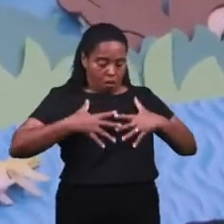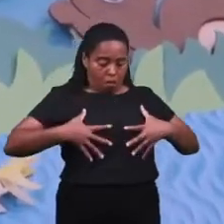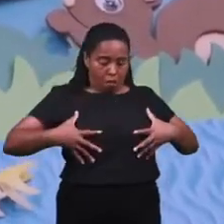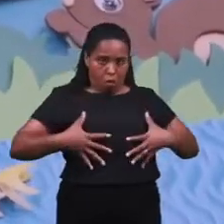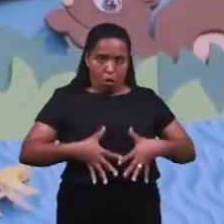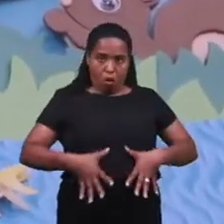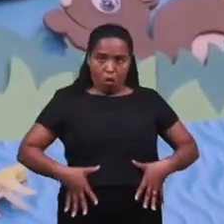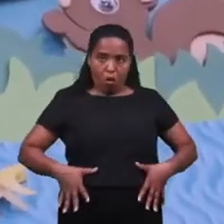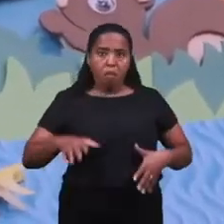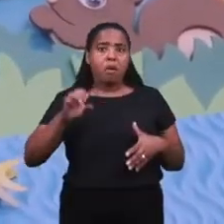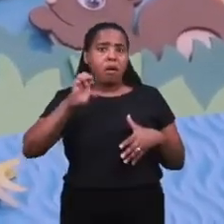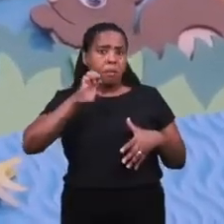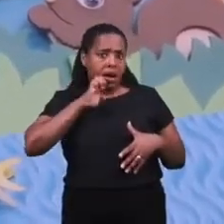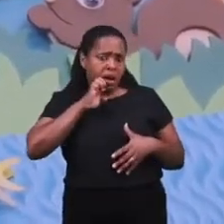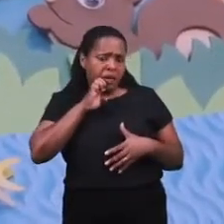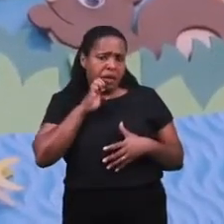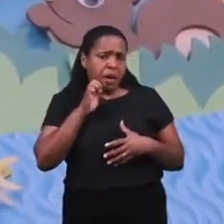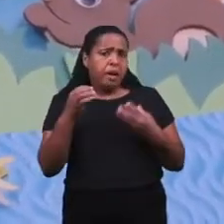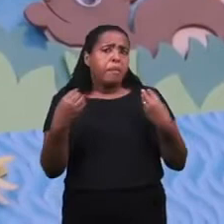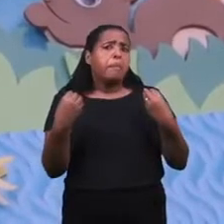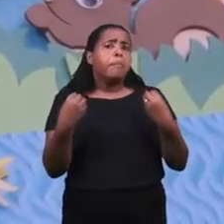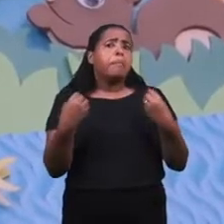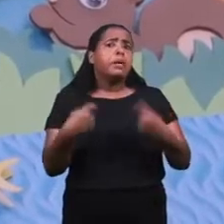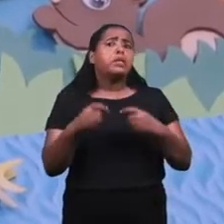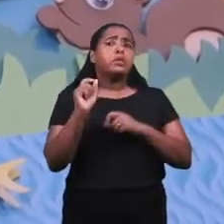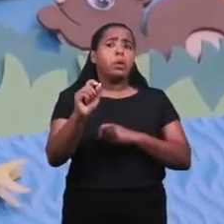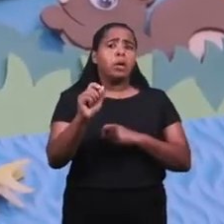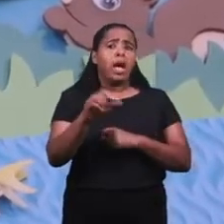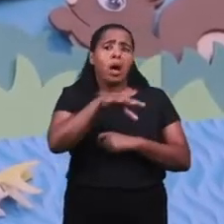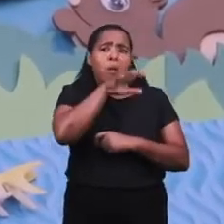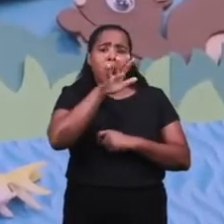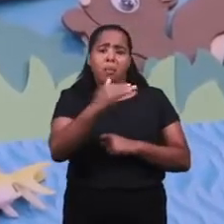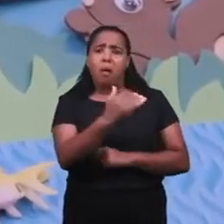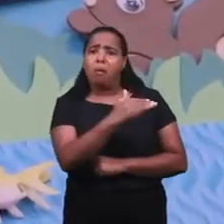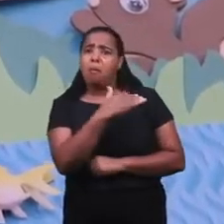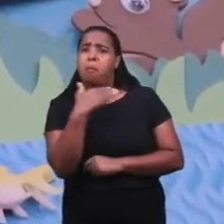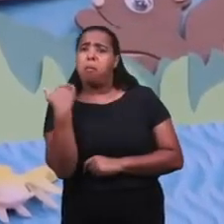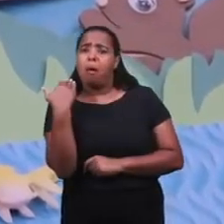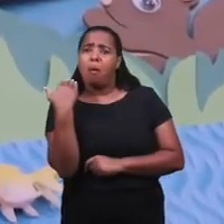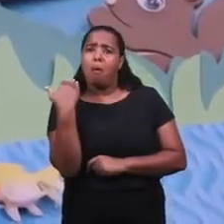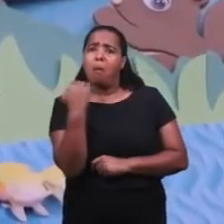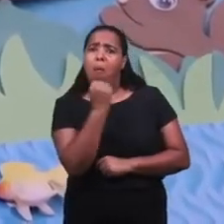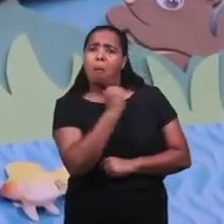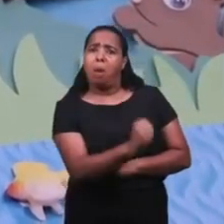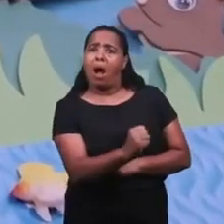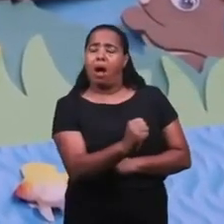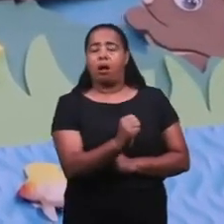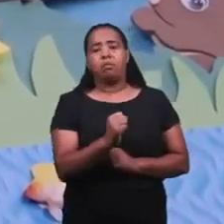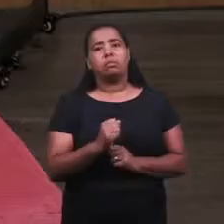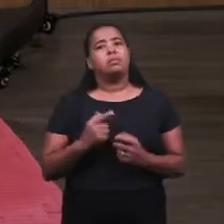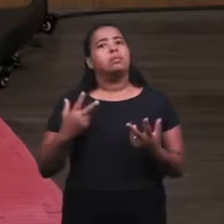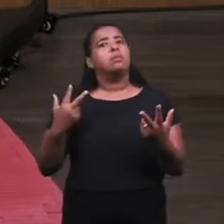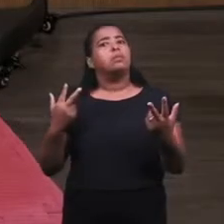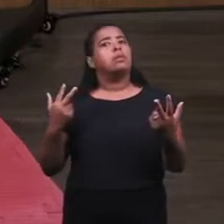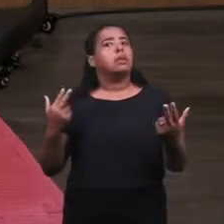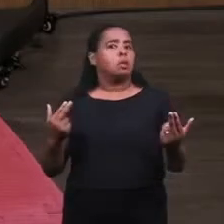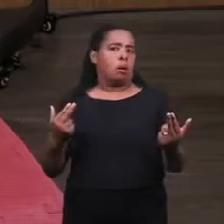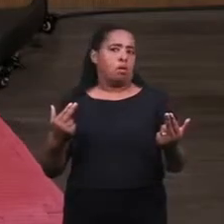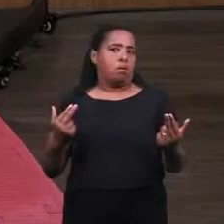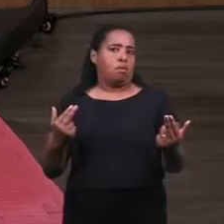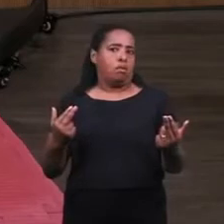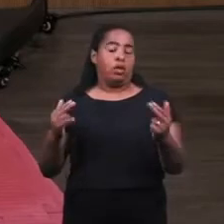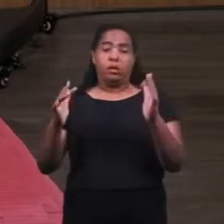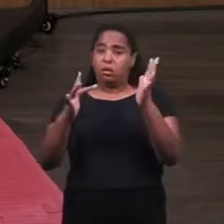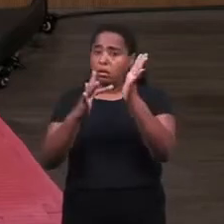die so that God could make clothes for them. In the same way that this animal died here, one day Jesus,